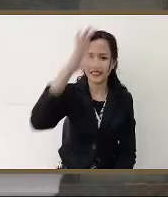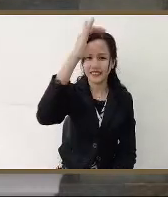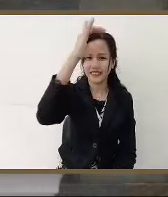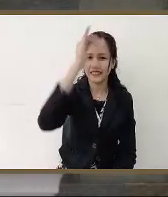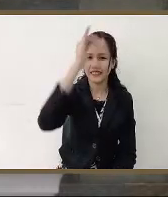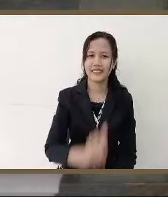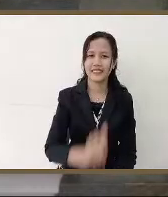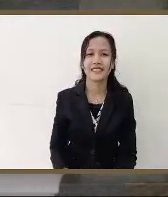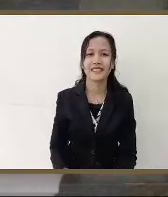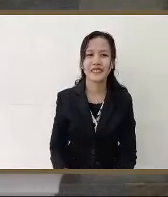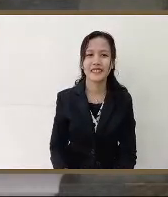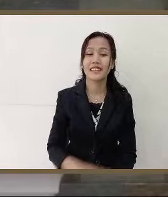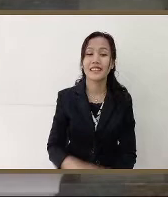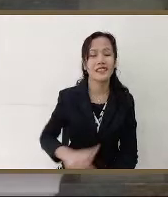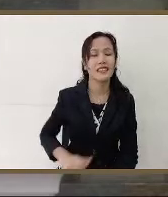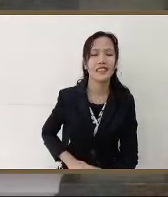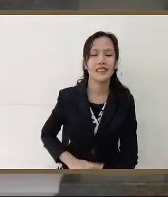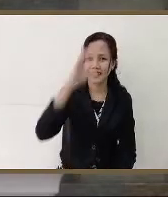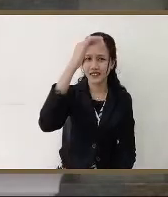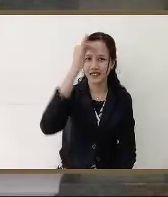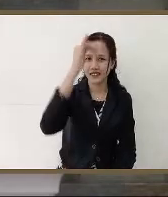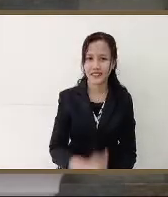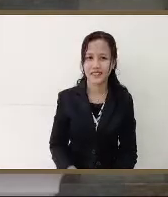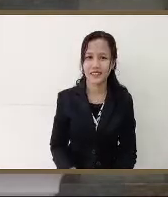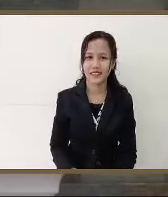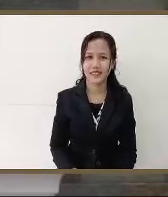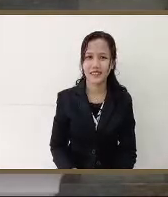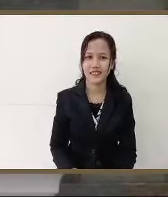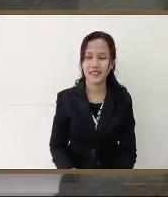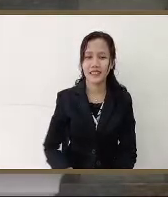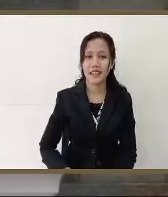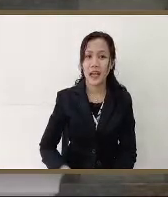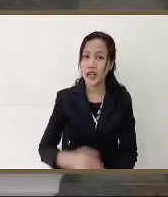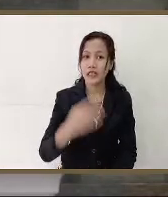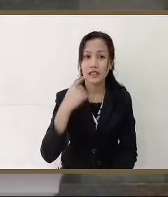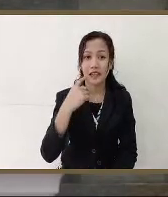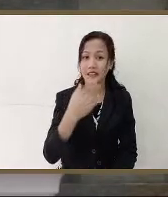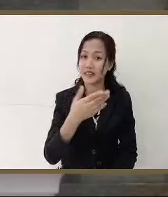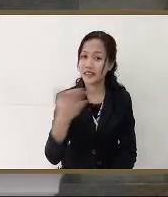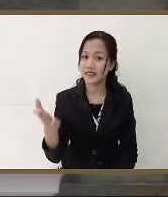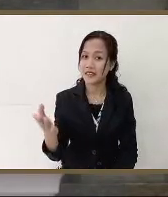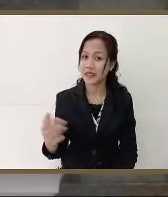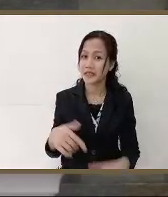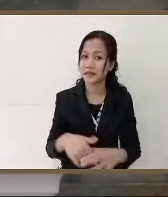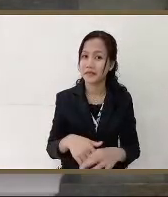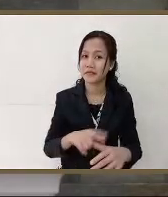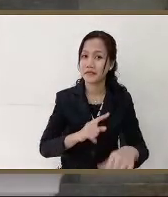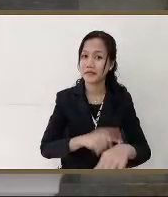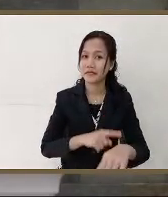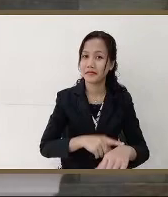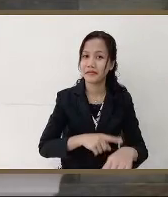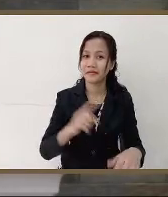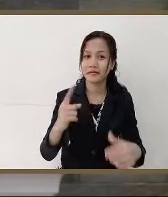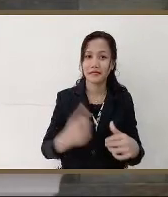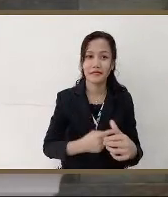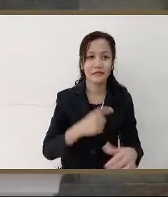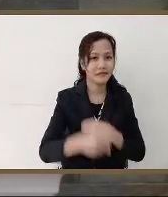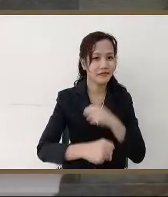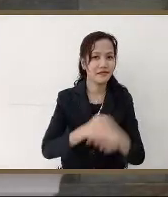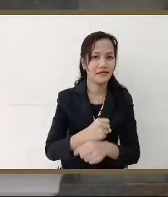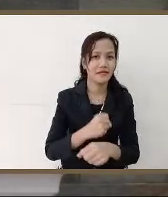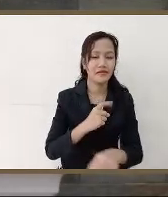king's godliness. Tandaan nyo po, sabi ko po sa inyo, during the first period, engaged si King David